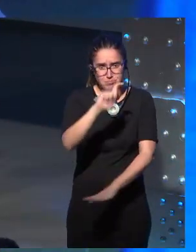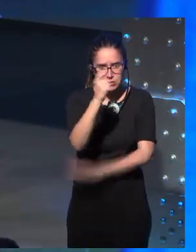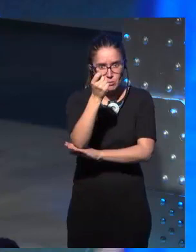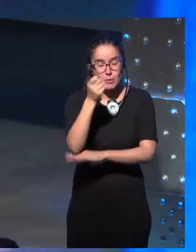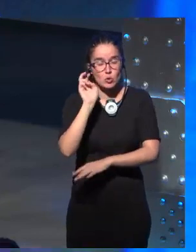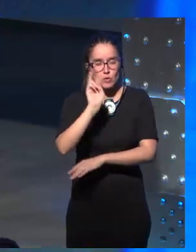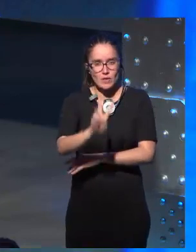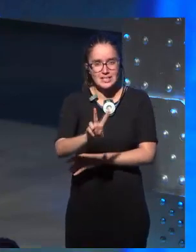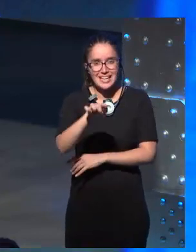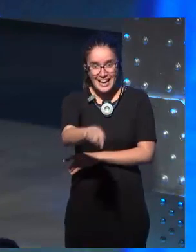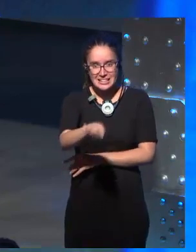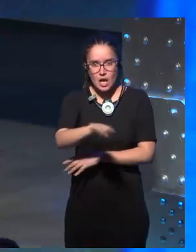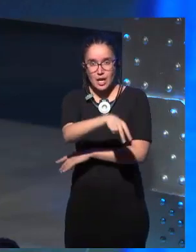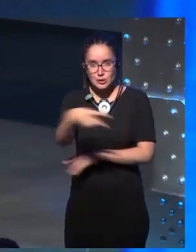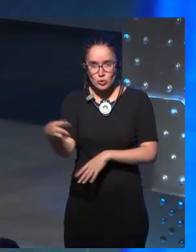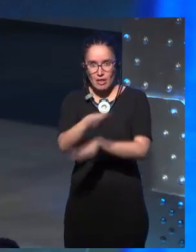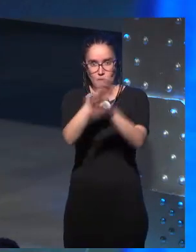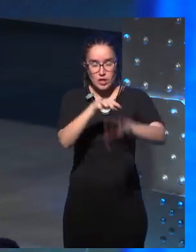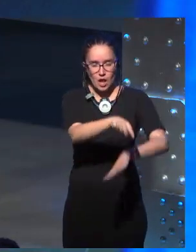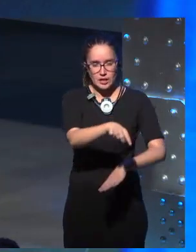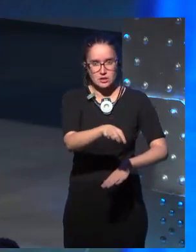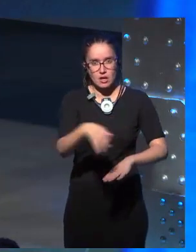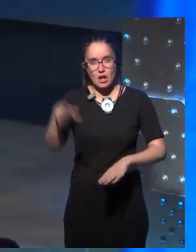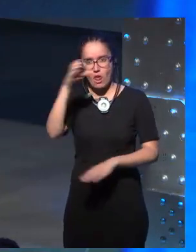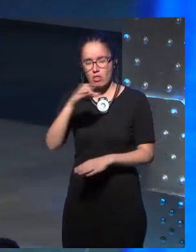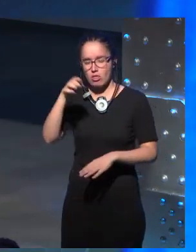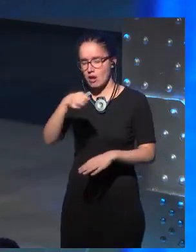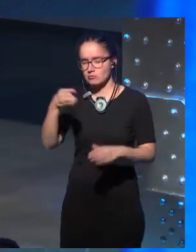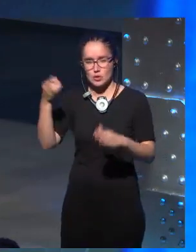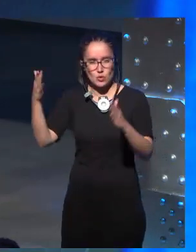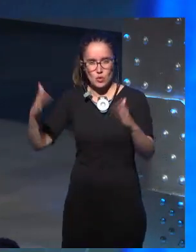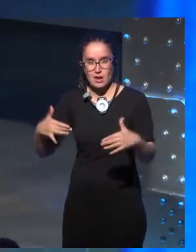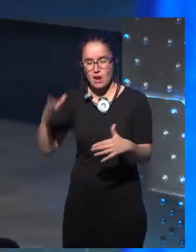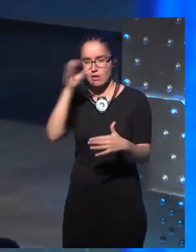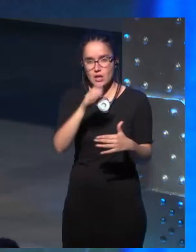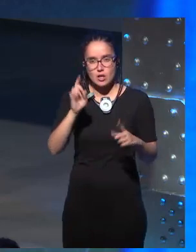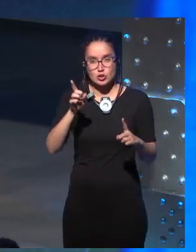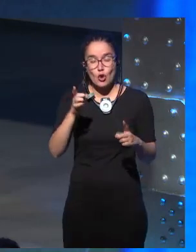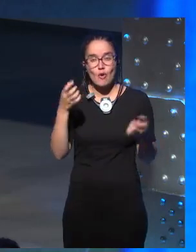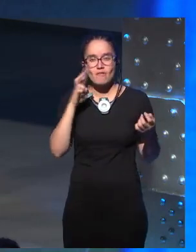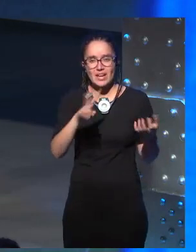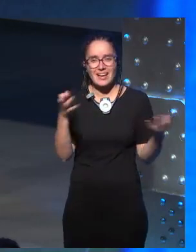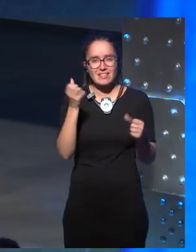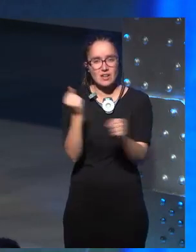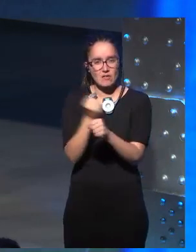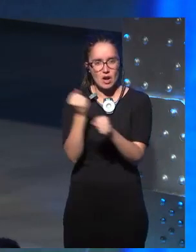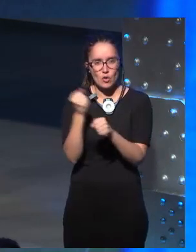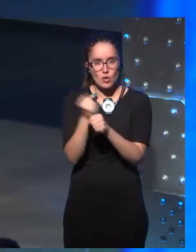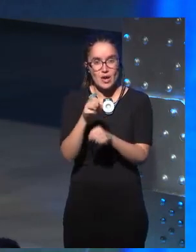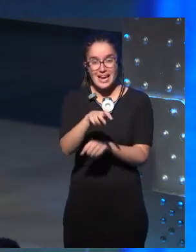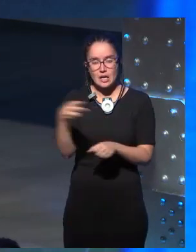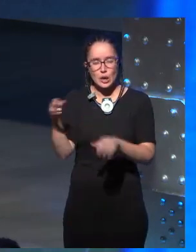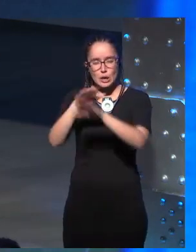do. In science, we don't have that. You only see the work. You don't see